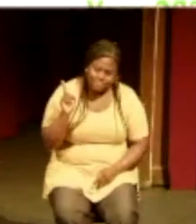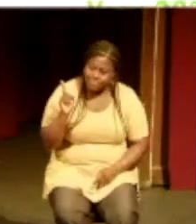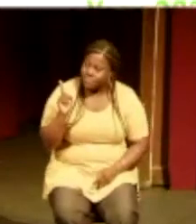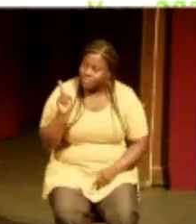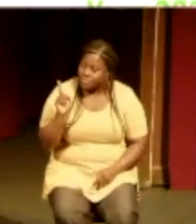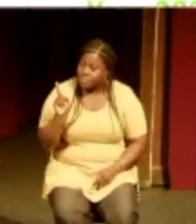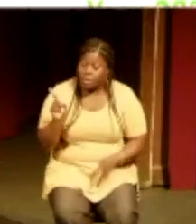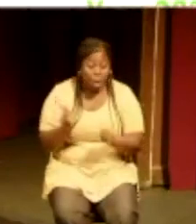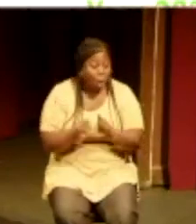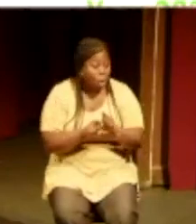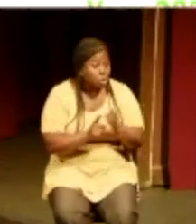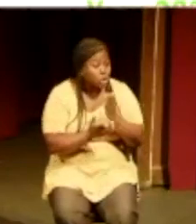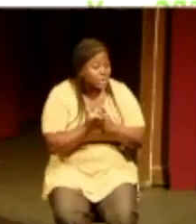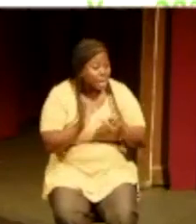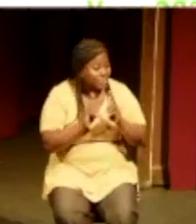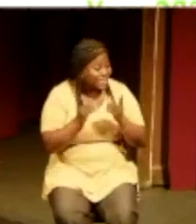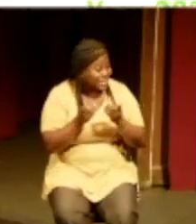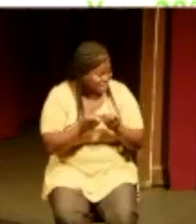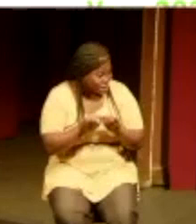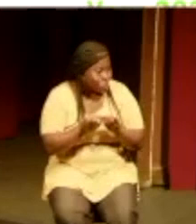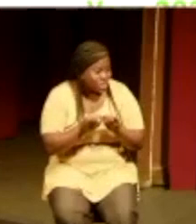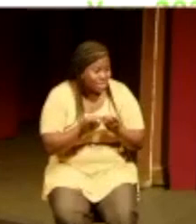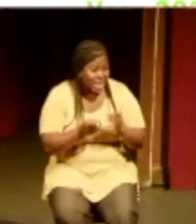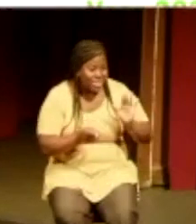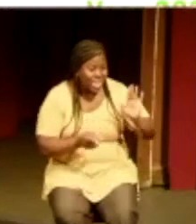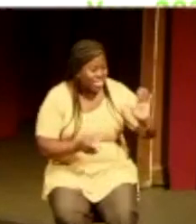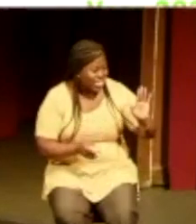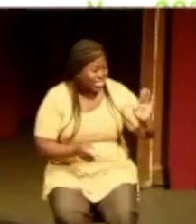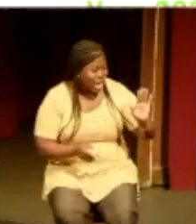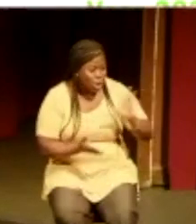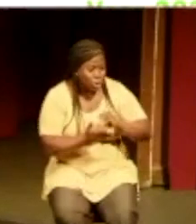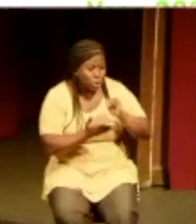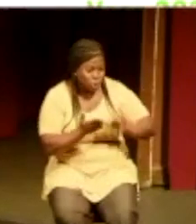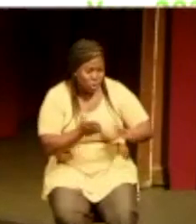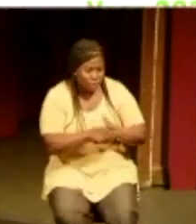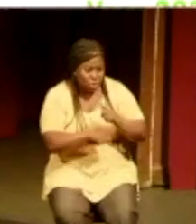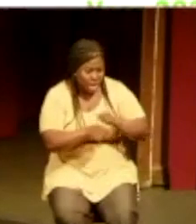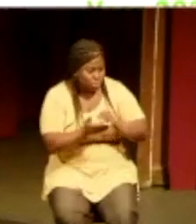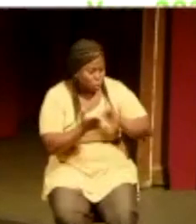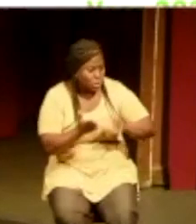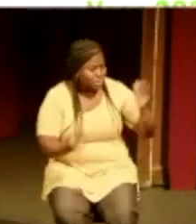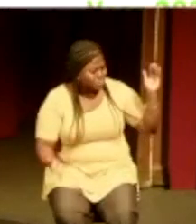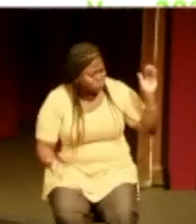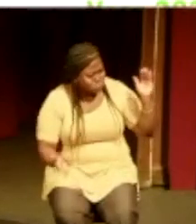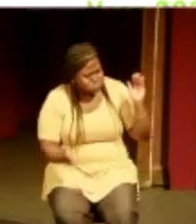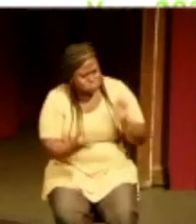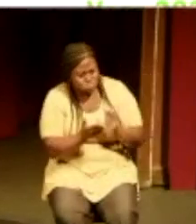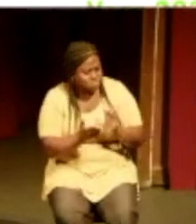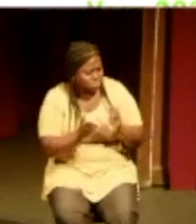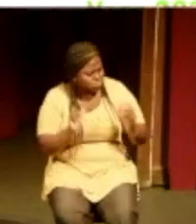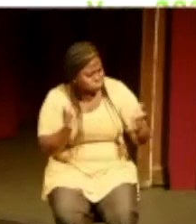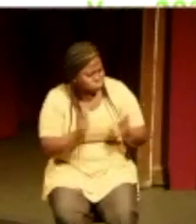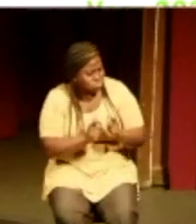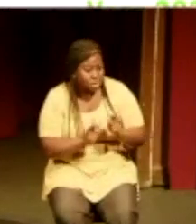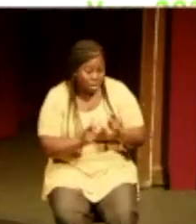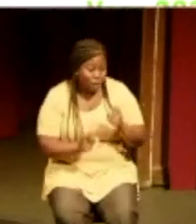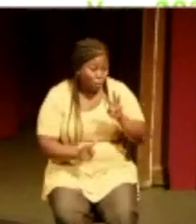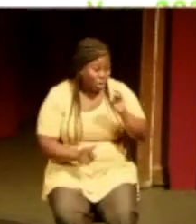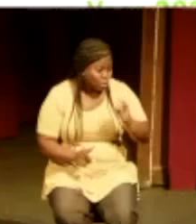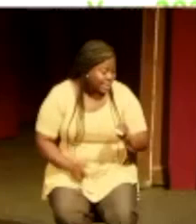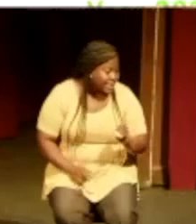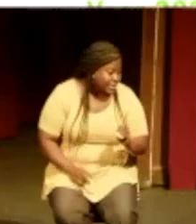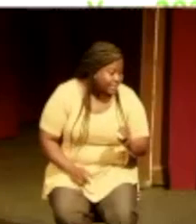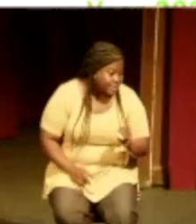districts that are down by a third, 40%. So we feel pretty lucky to be down 14%, but